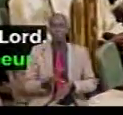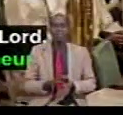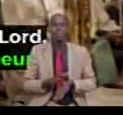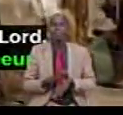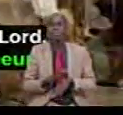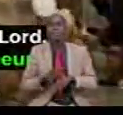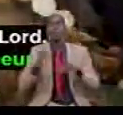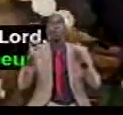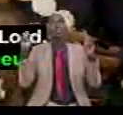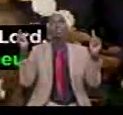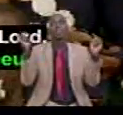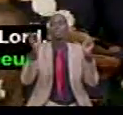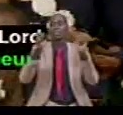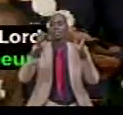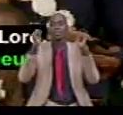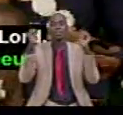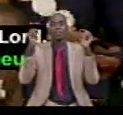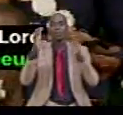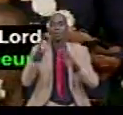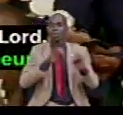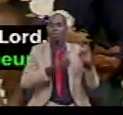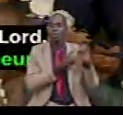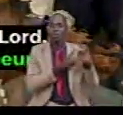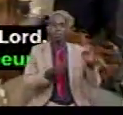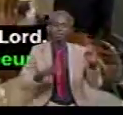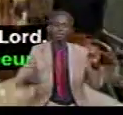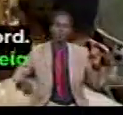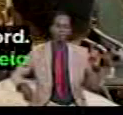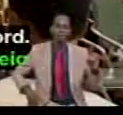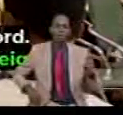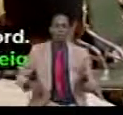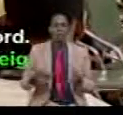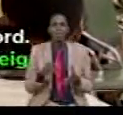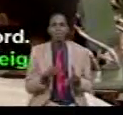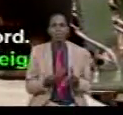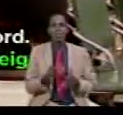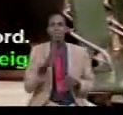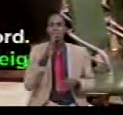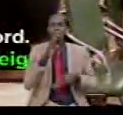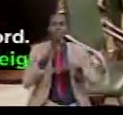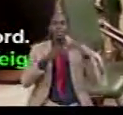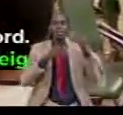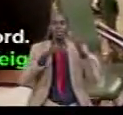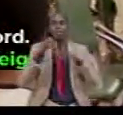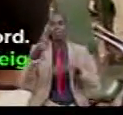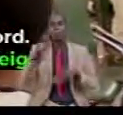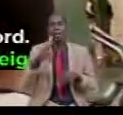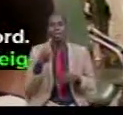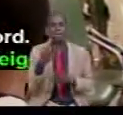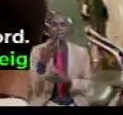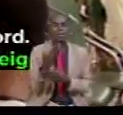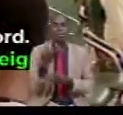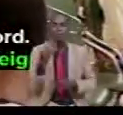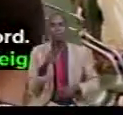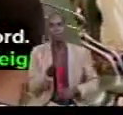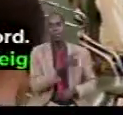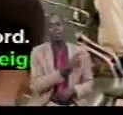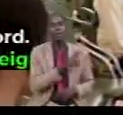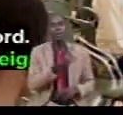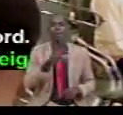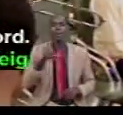church triumphant, oh Lord, and it's built by the hands of